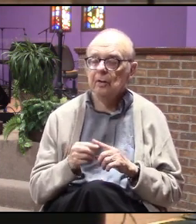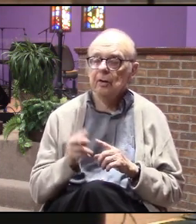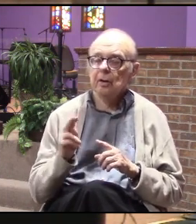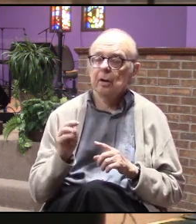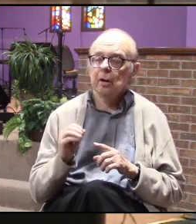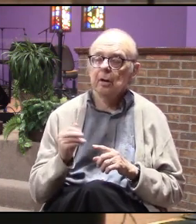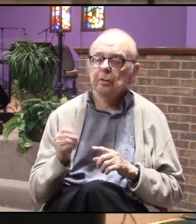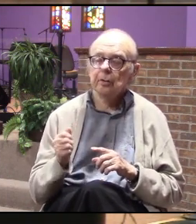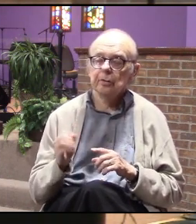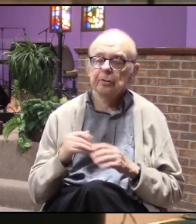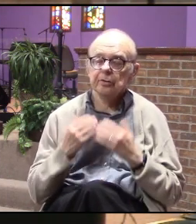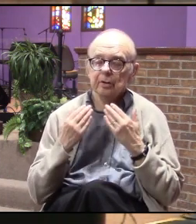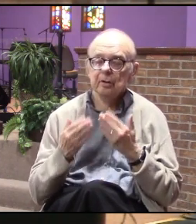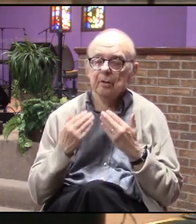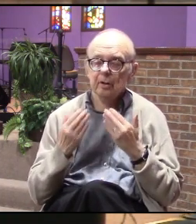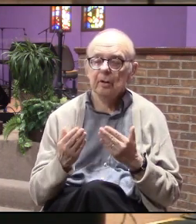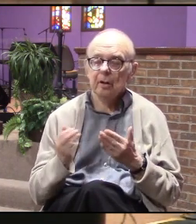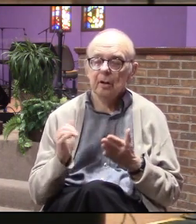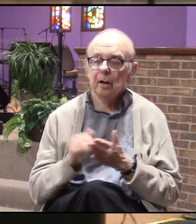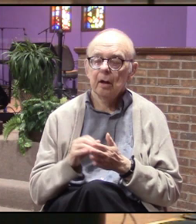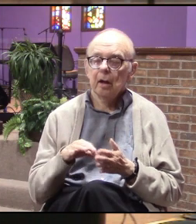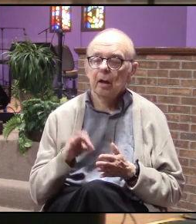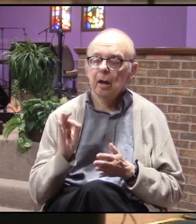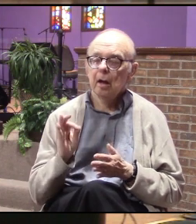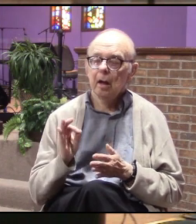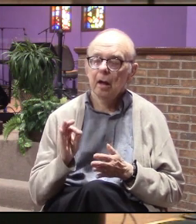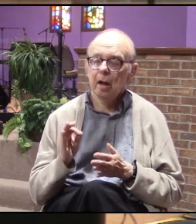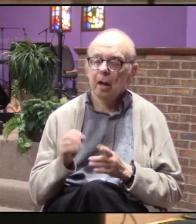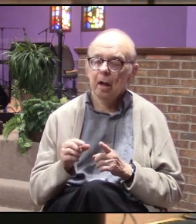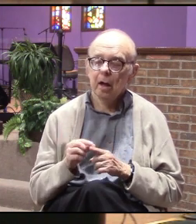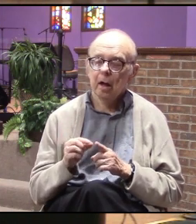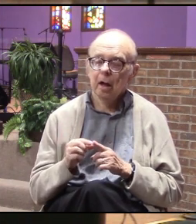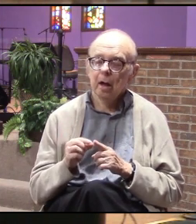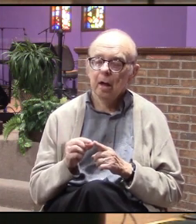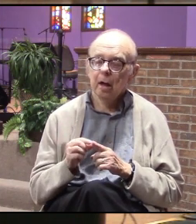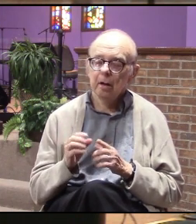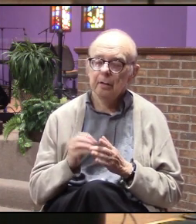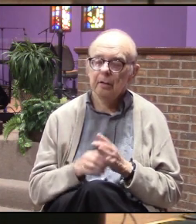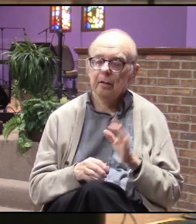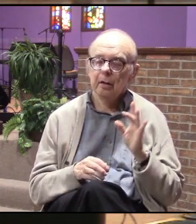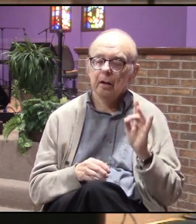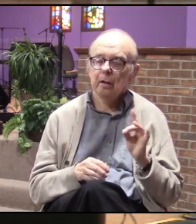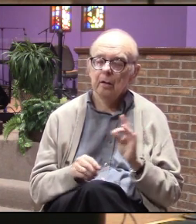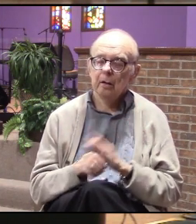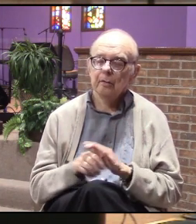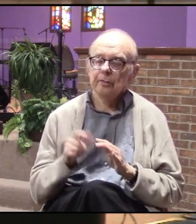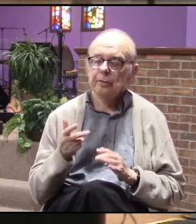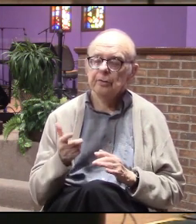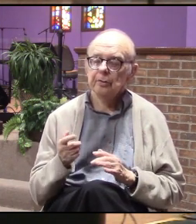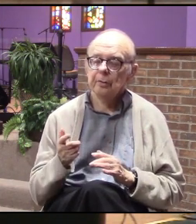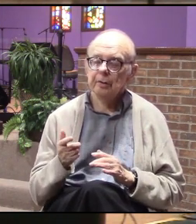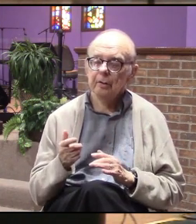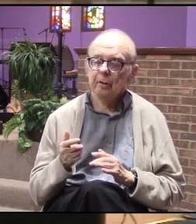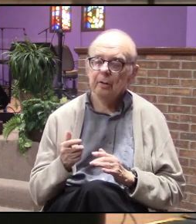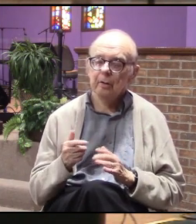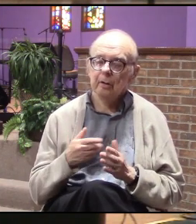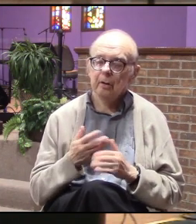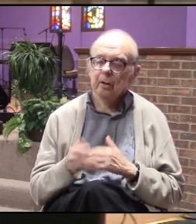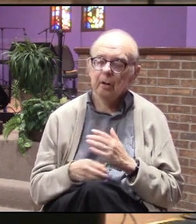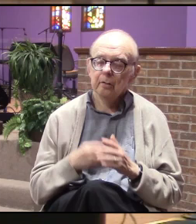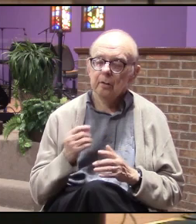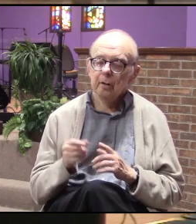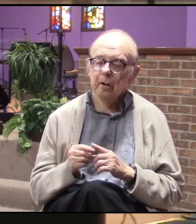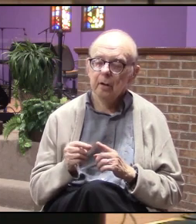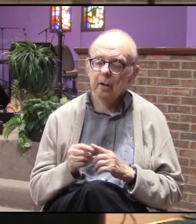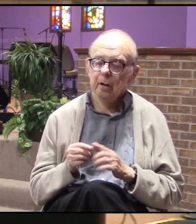Noah's gratitude? That's found in Genesis chapter 8, verse 21, over to